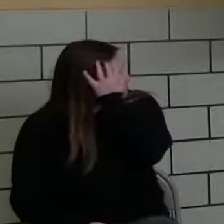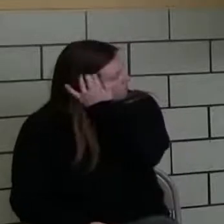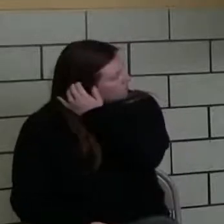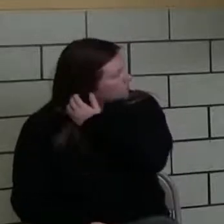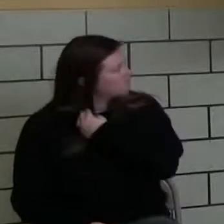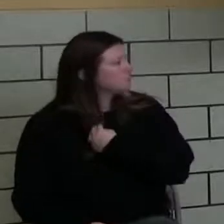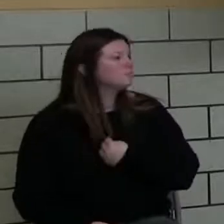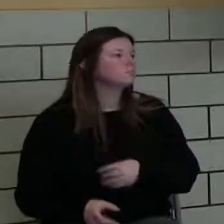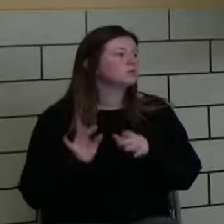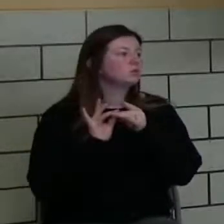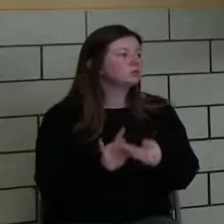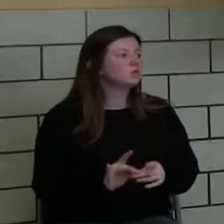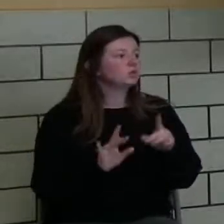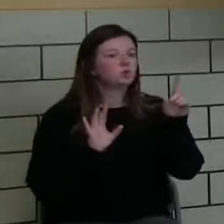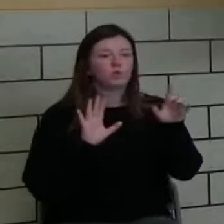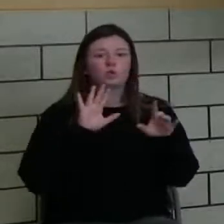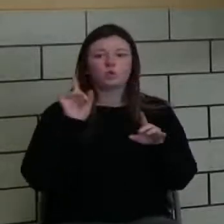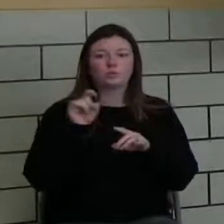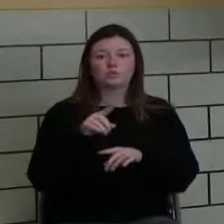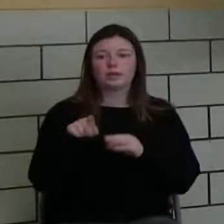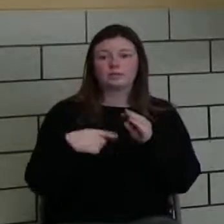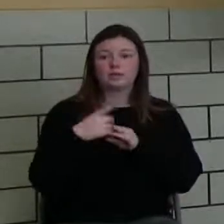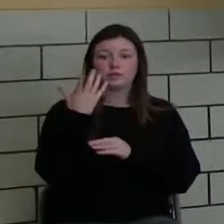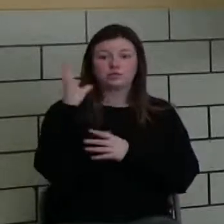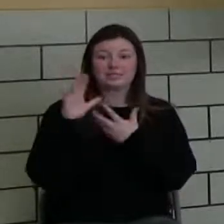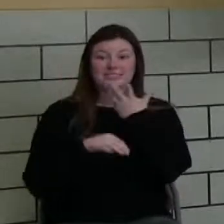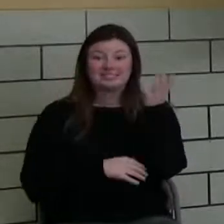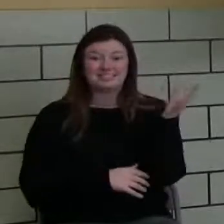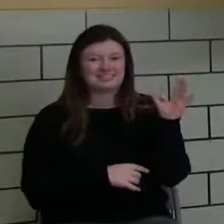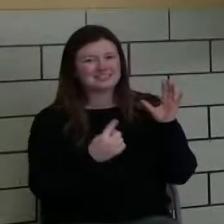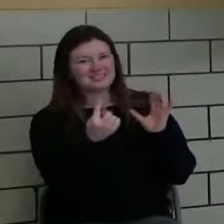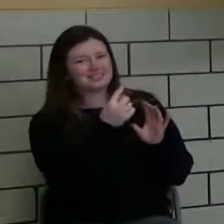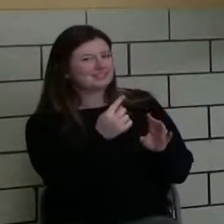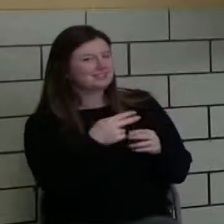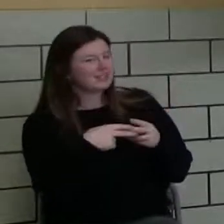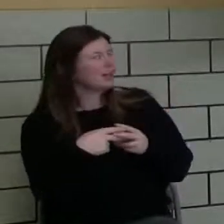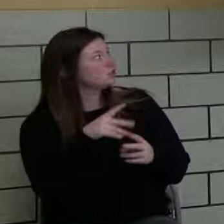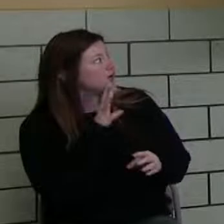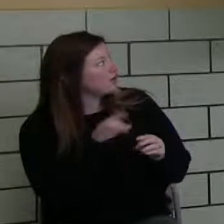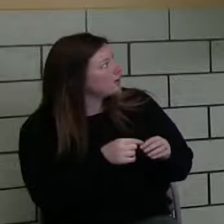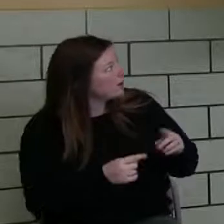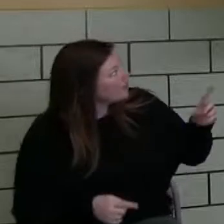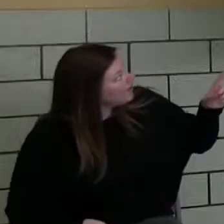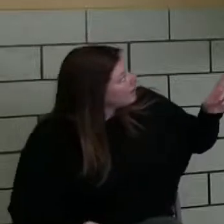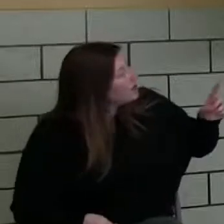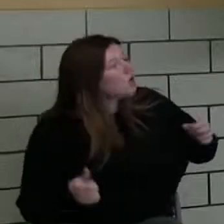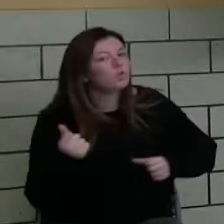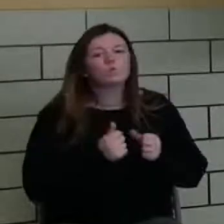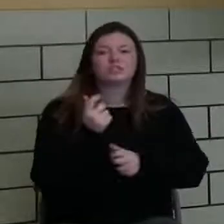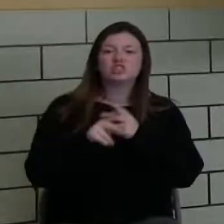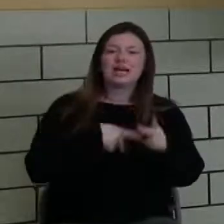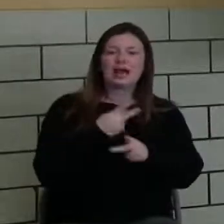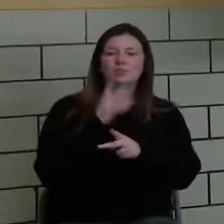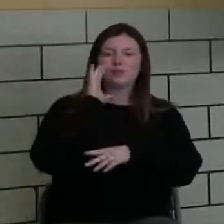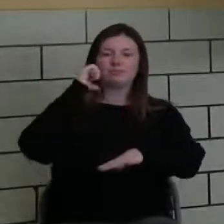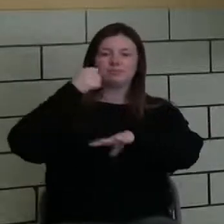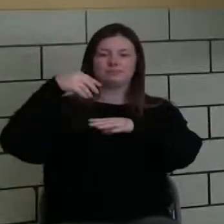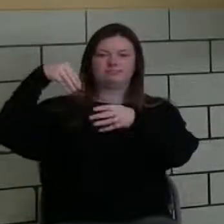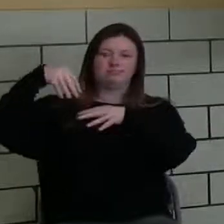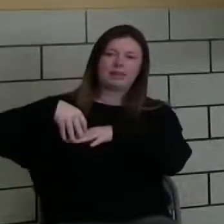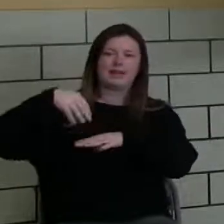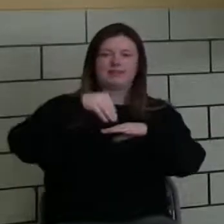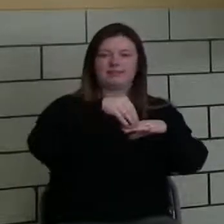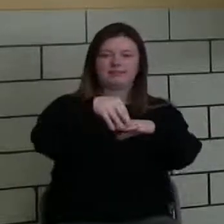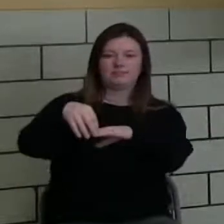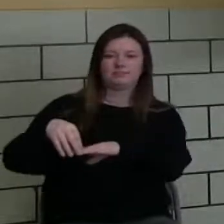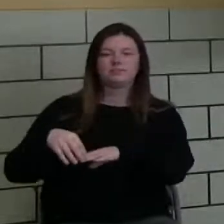Back to your question about the trees, here's the slide that talks about the species, but we already went over that. Again, we're just making sure that the species